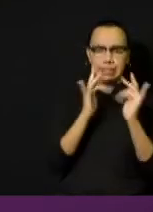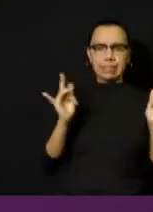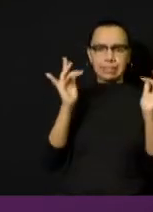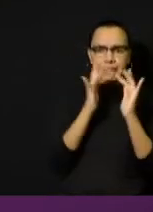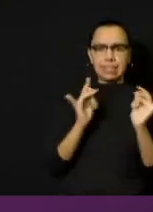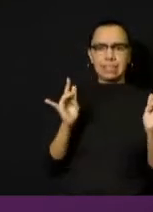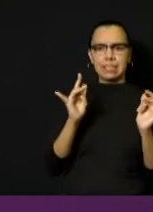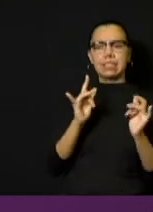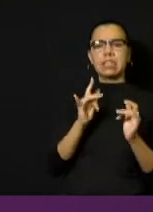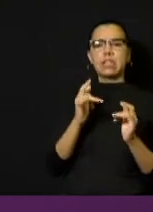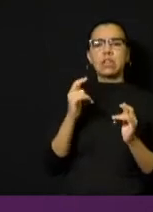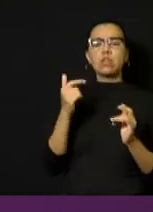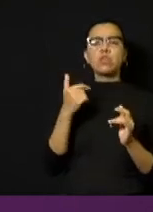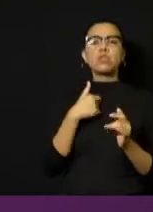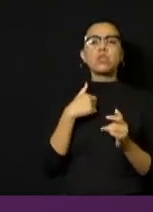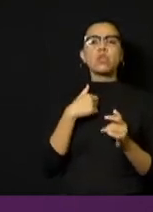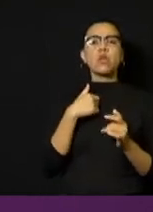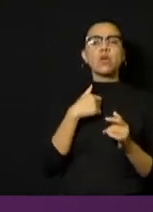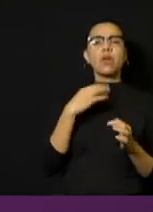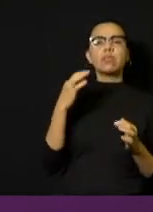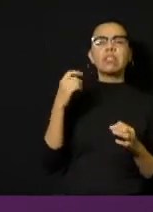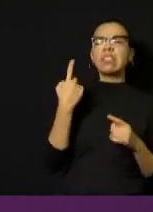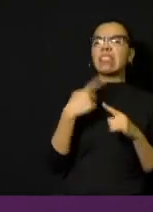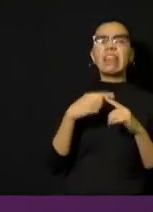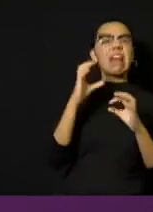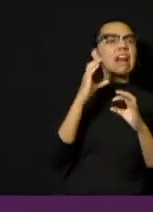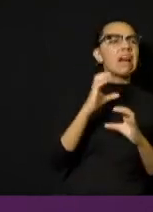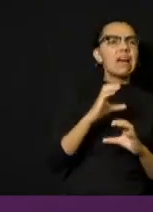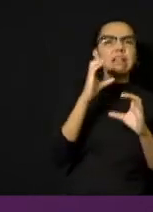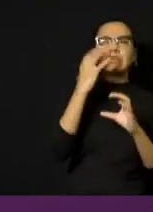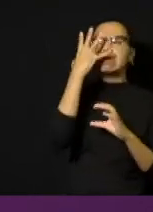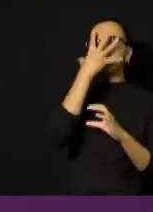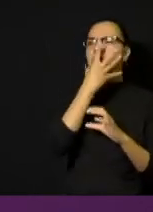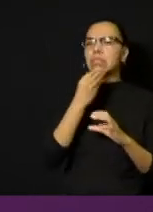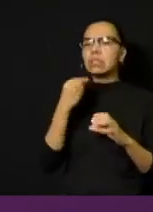she sang in Arlette's wedding.